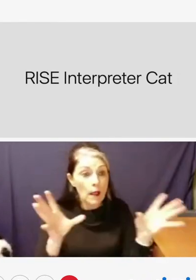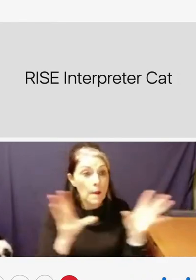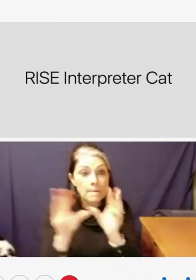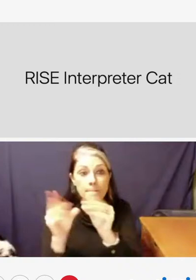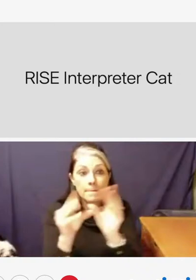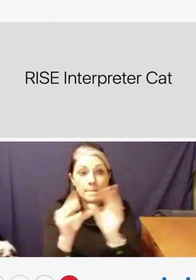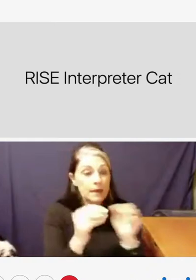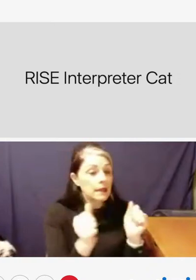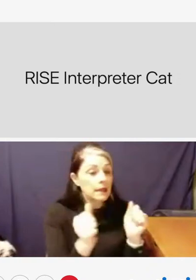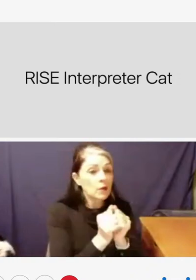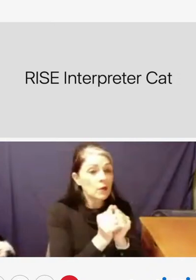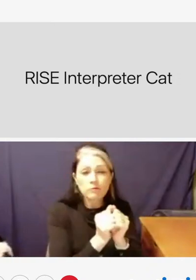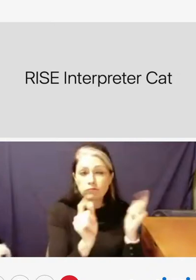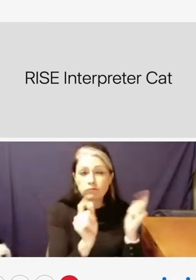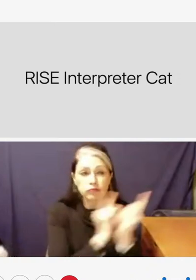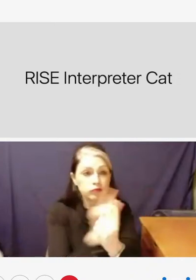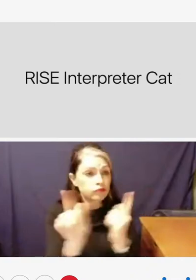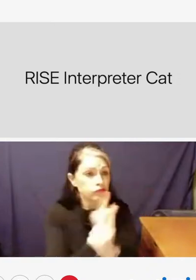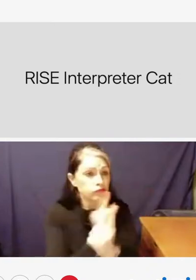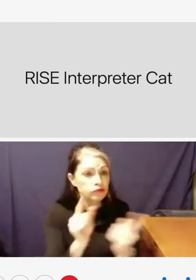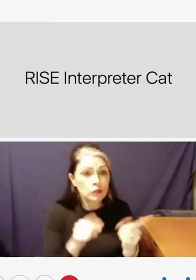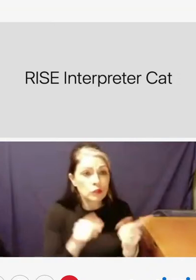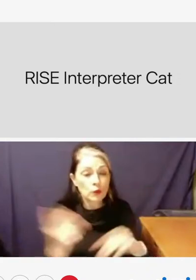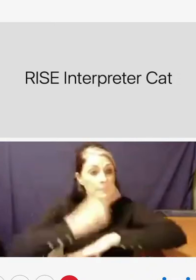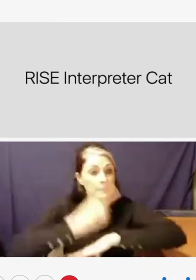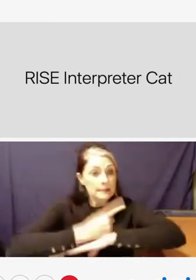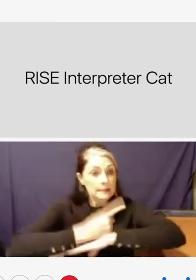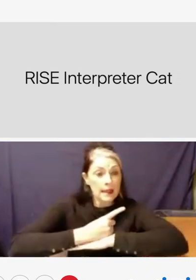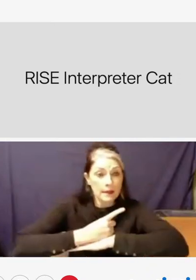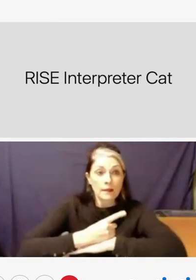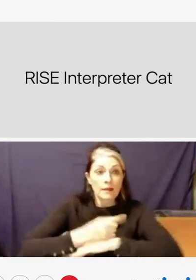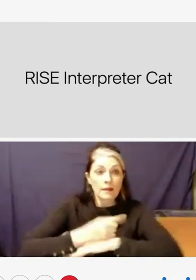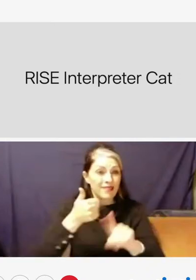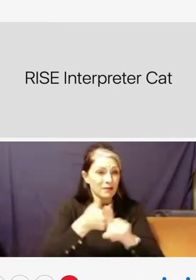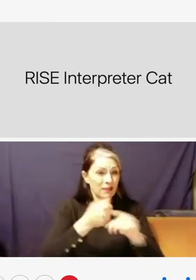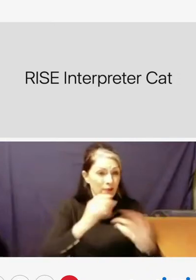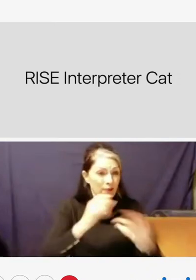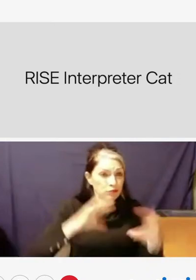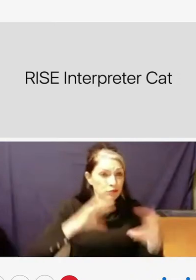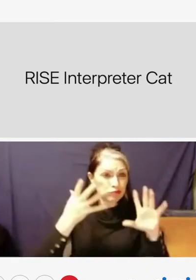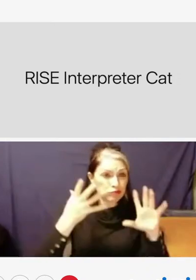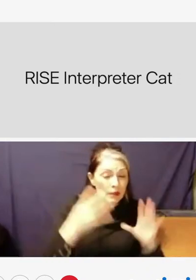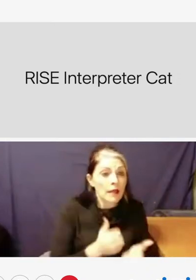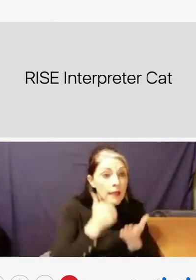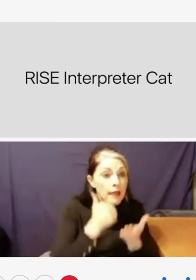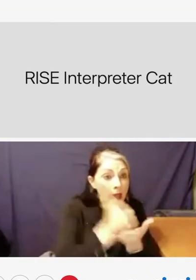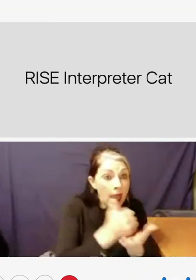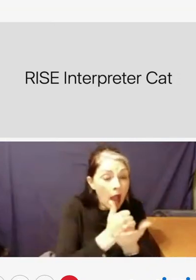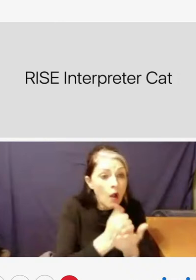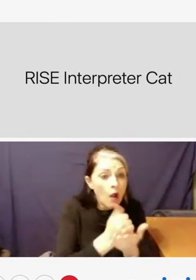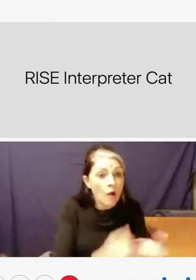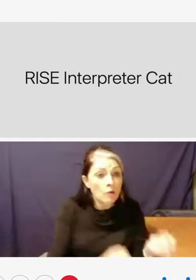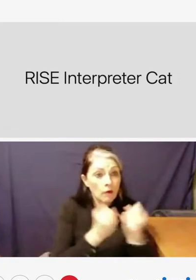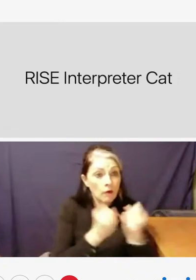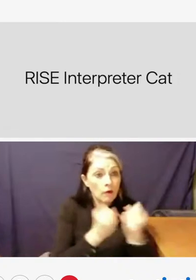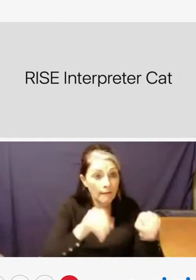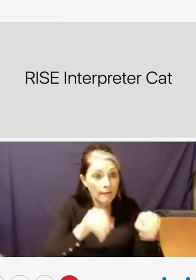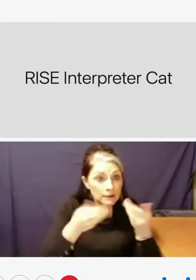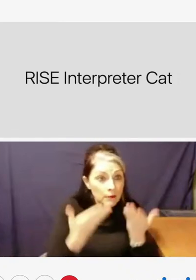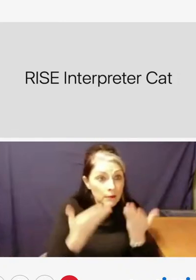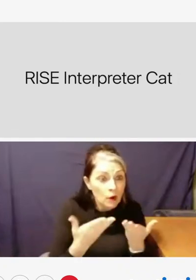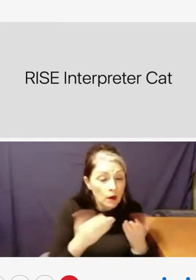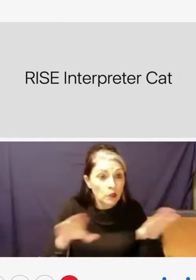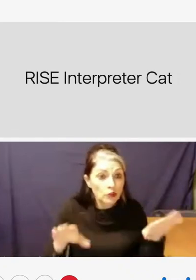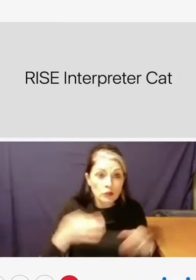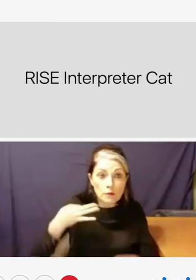week who are in a very disregulated state so they help them they provide support and these children greatly benefit and they have a